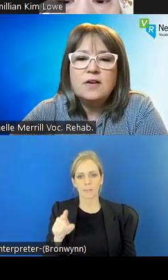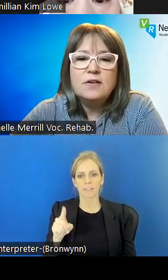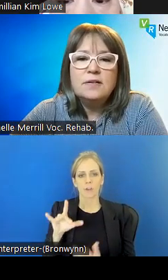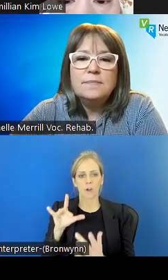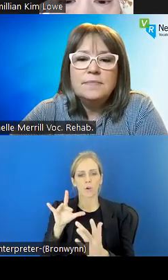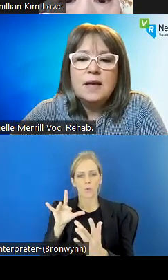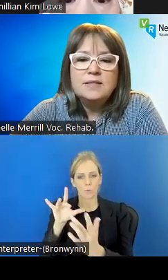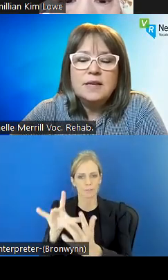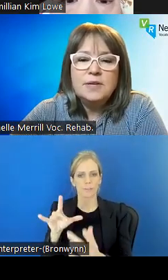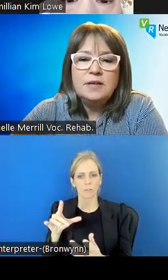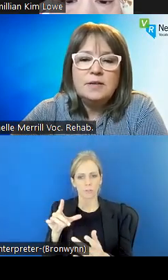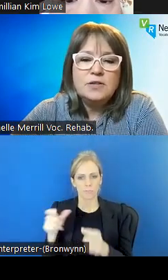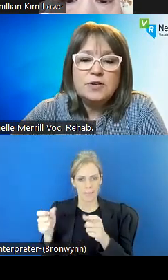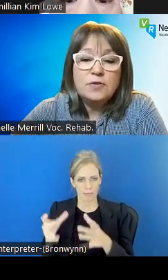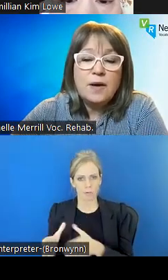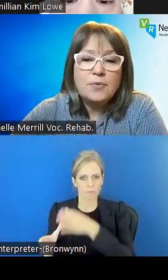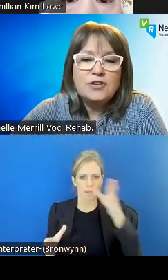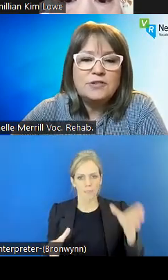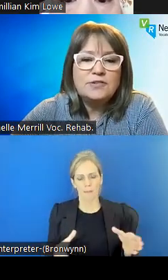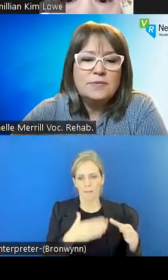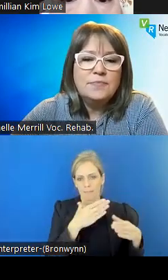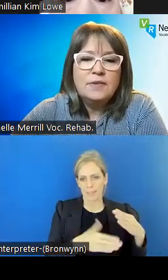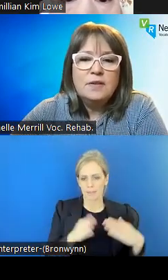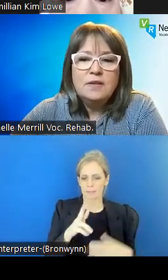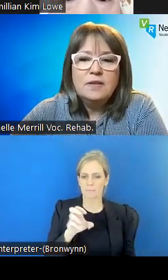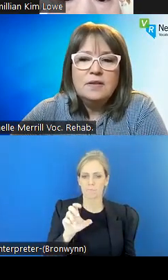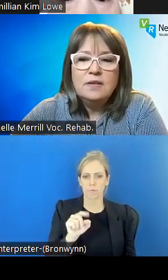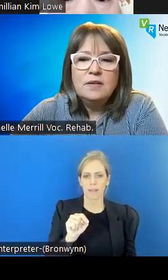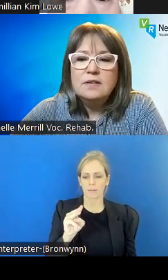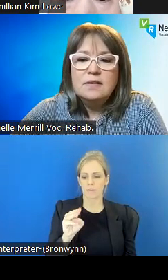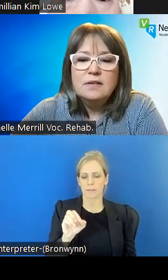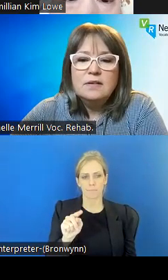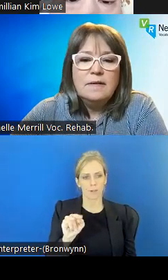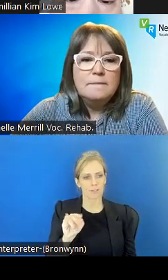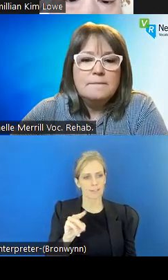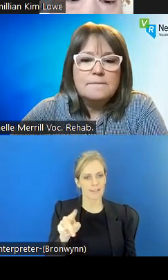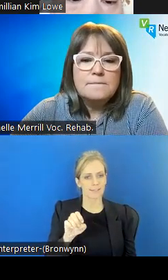Martinez, our deputy administrator of operations.